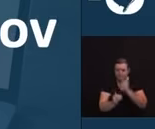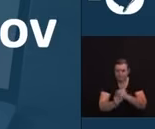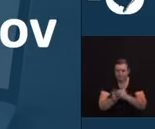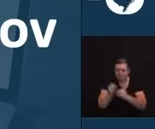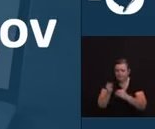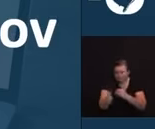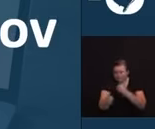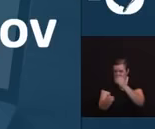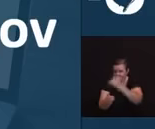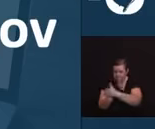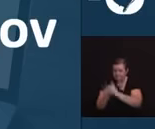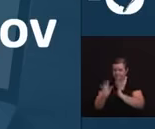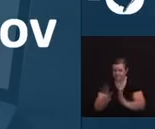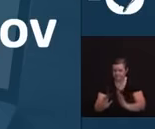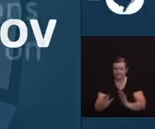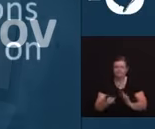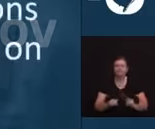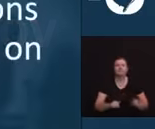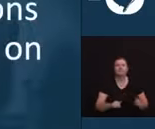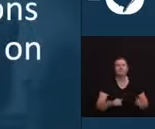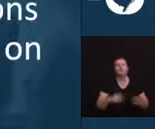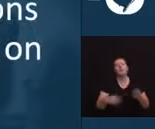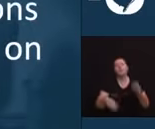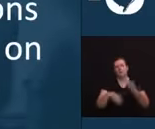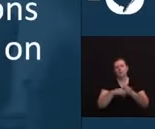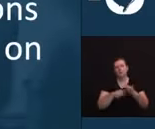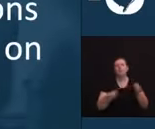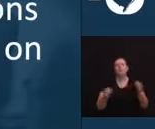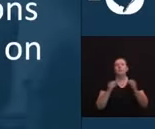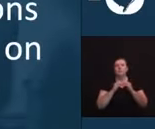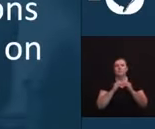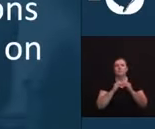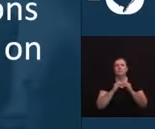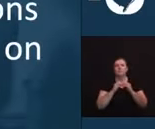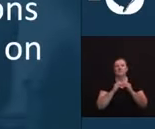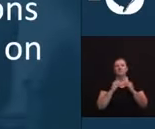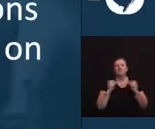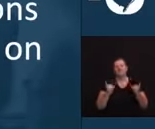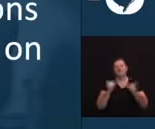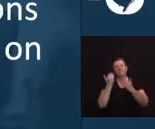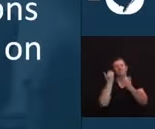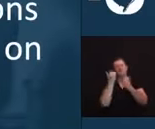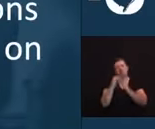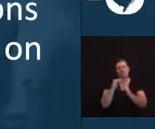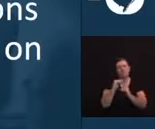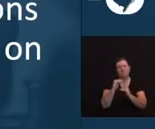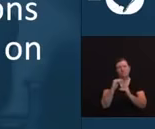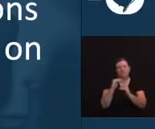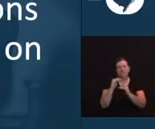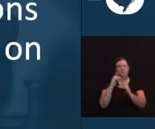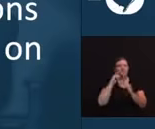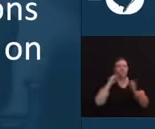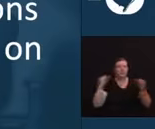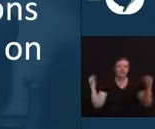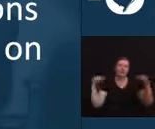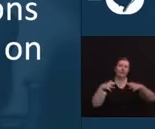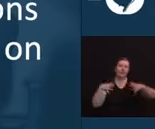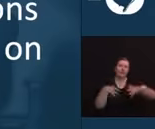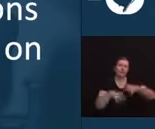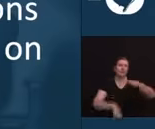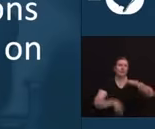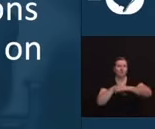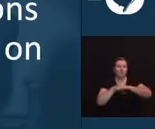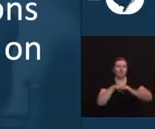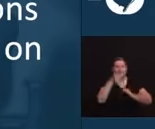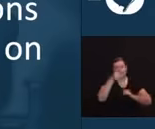doing this, by the way. So today I'm signing an executive order to reduce indoor gathering limits to no more than 10 persons. That's down